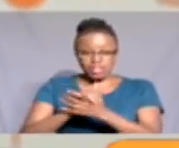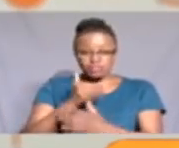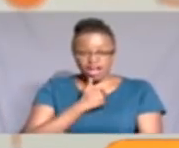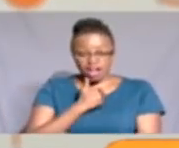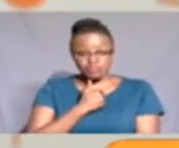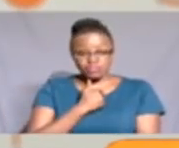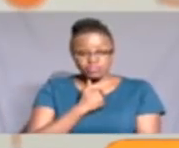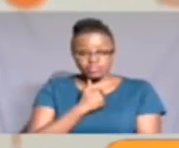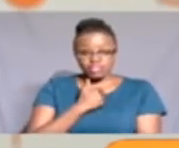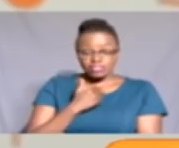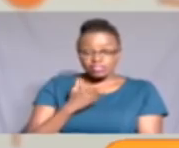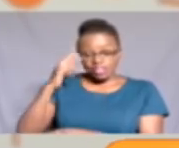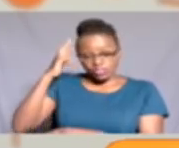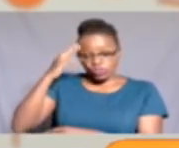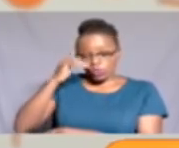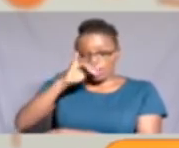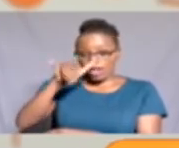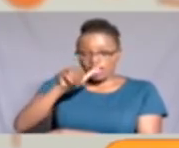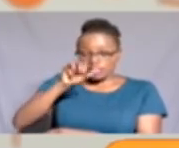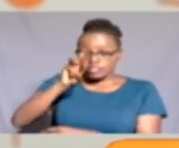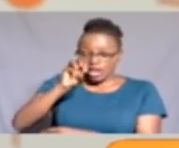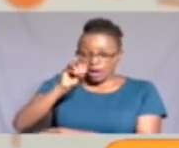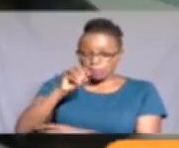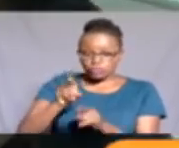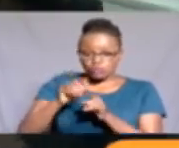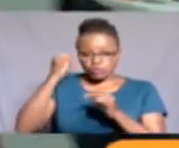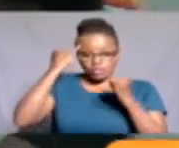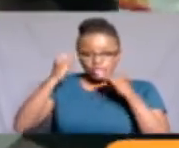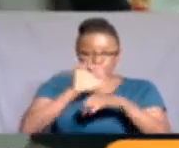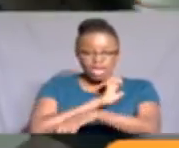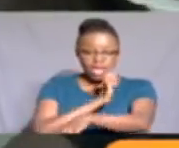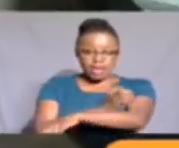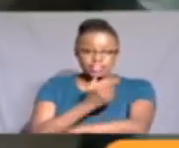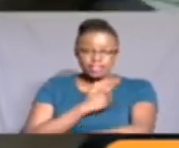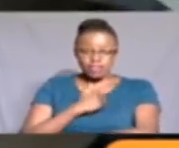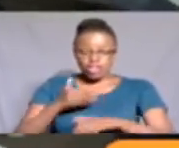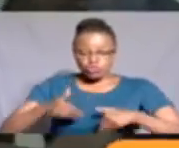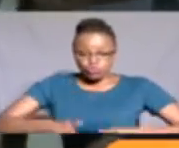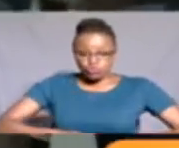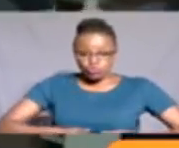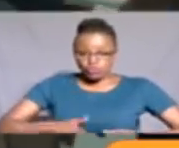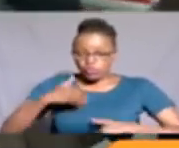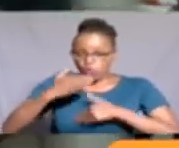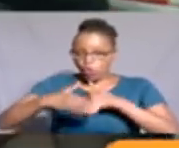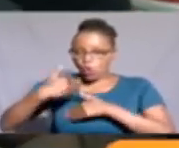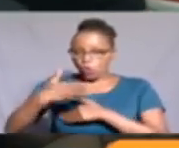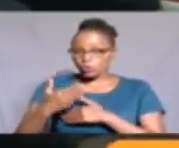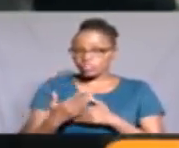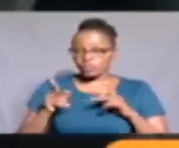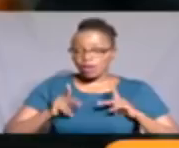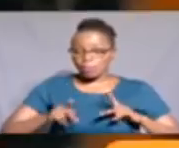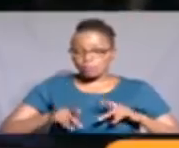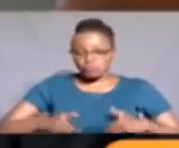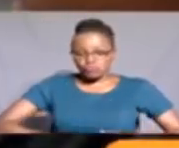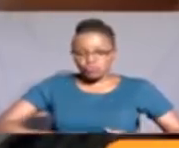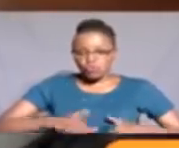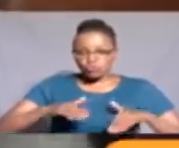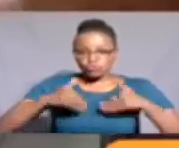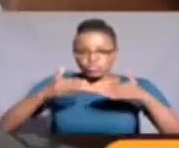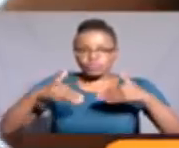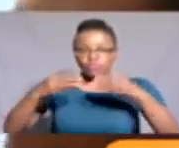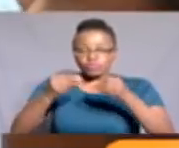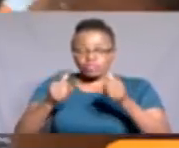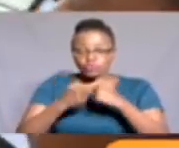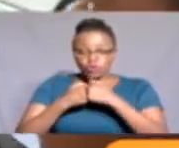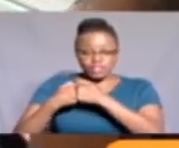so that's what JamboPay is. We are very innovative, we are very energetic and youthful. And young people want to give solutions. If you